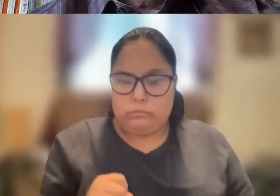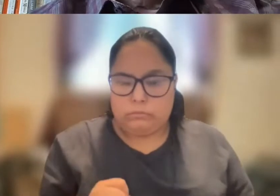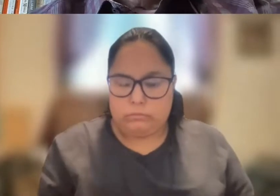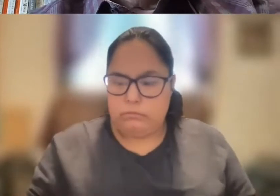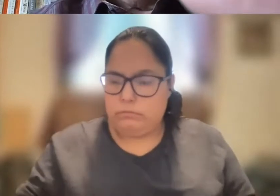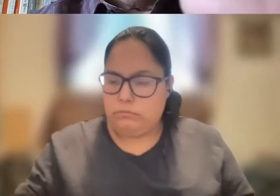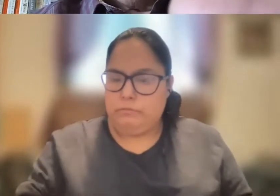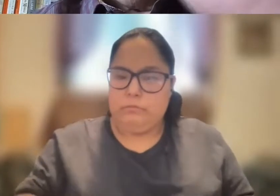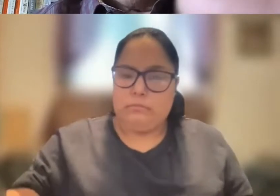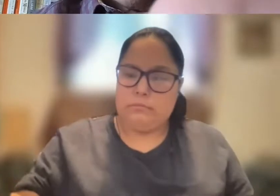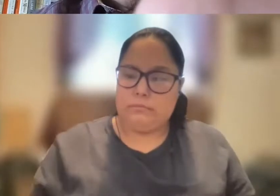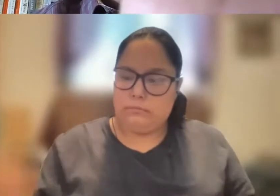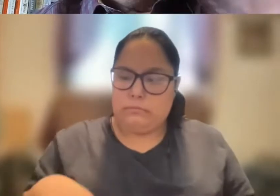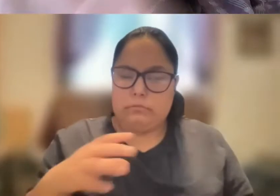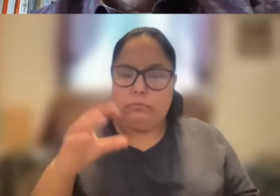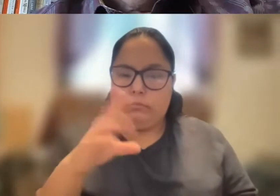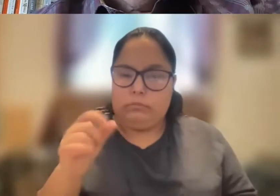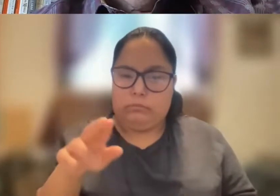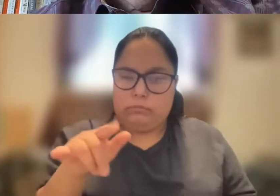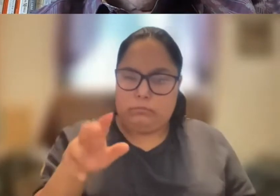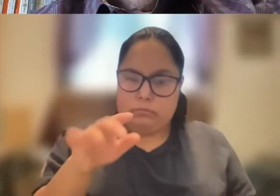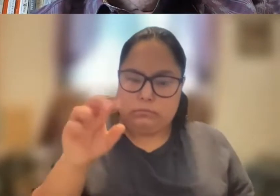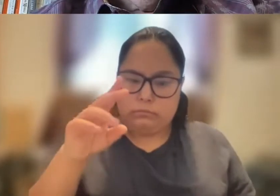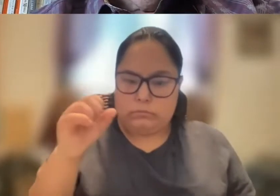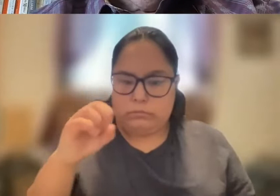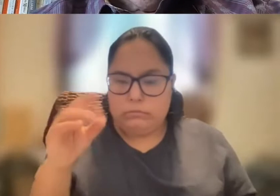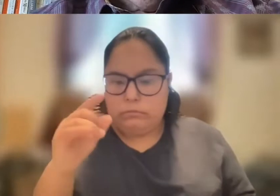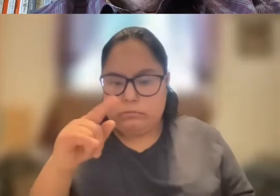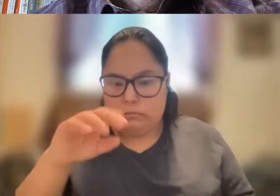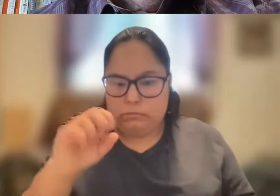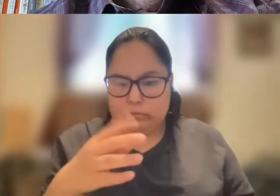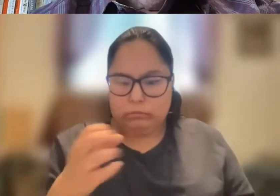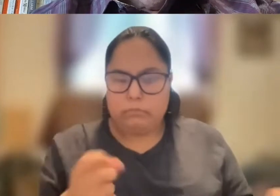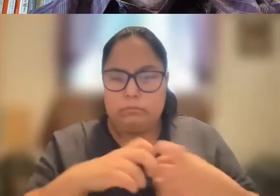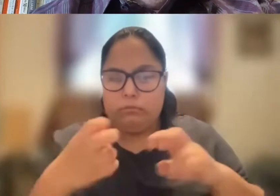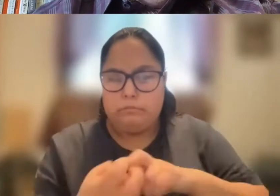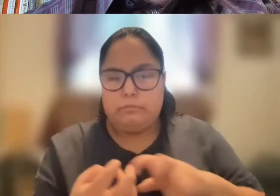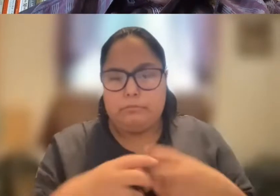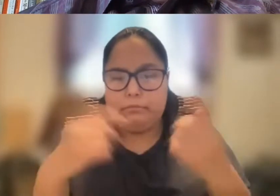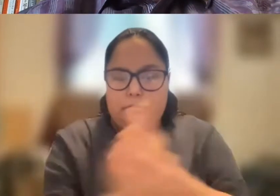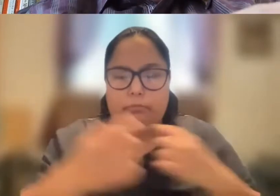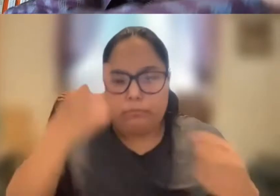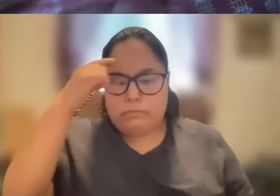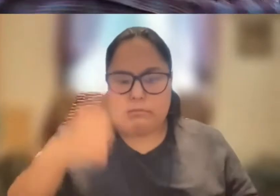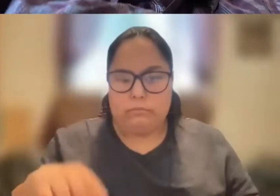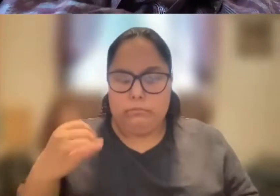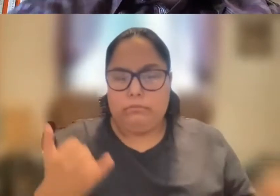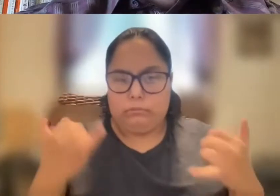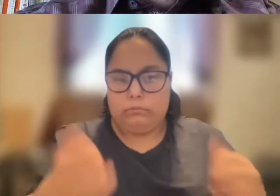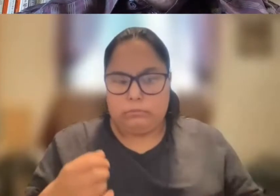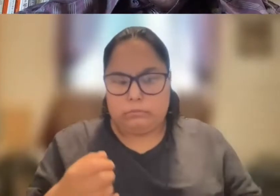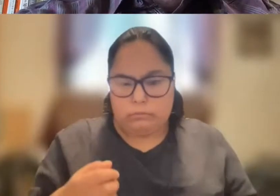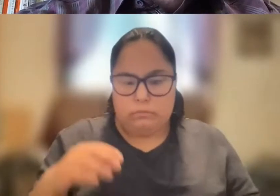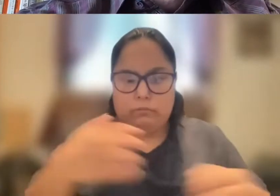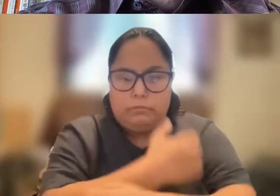So again, that's why I say I'm cautiously optimistic that there will be change. We have a new defense minister now,